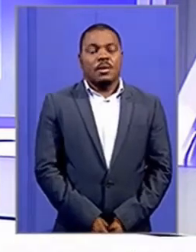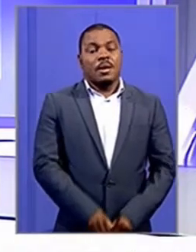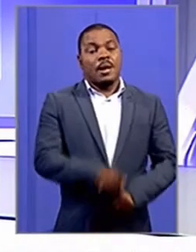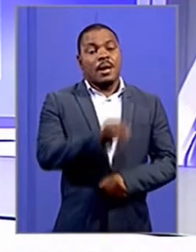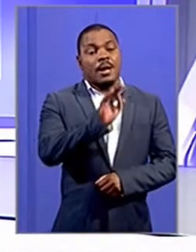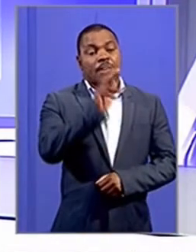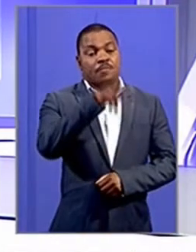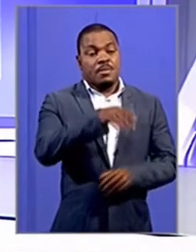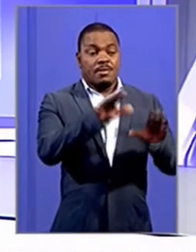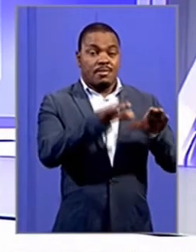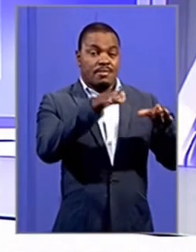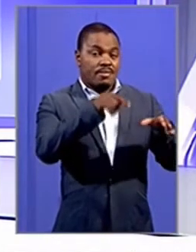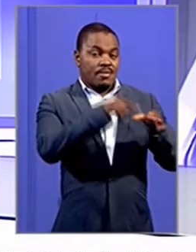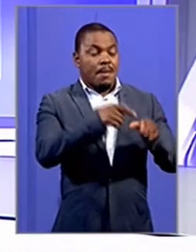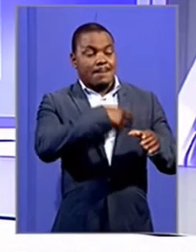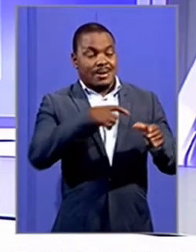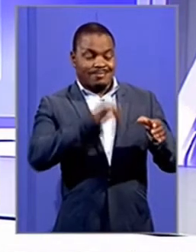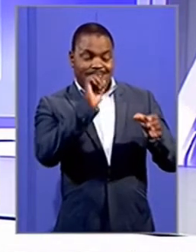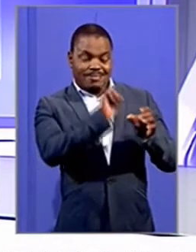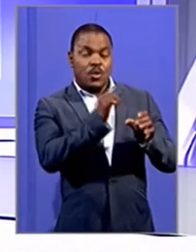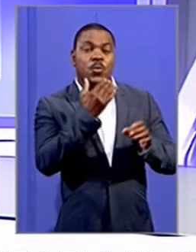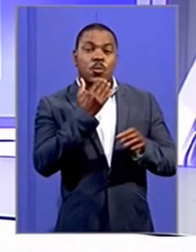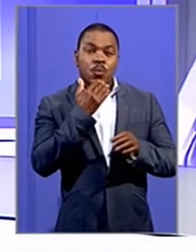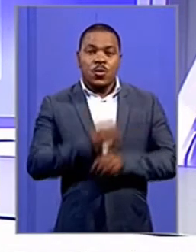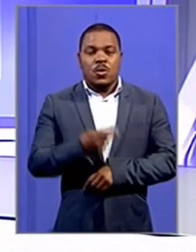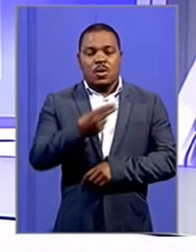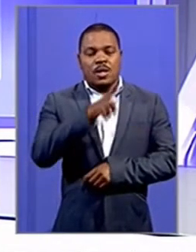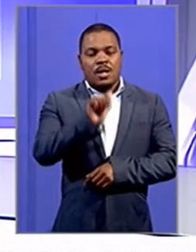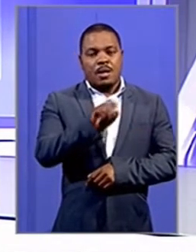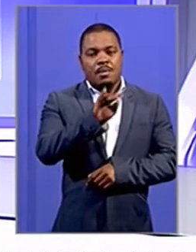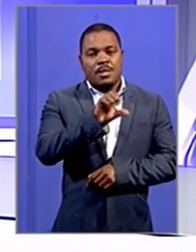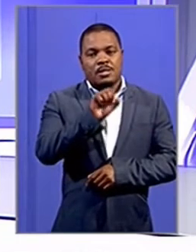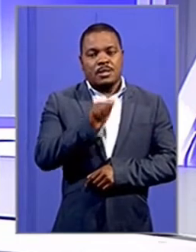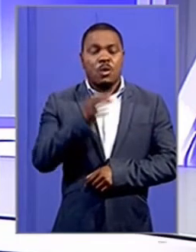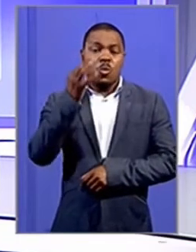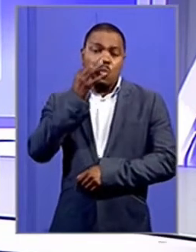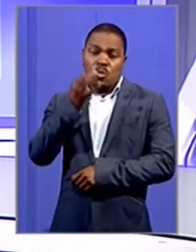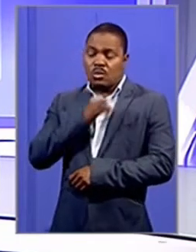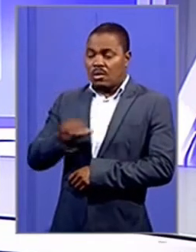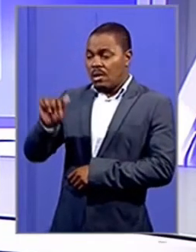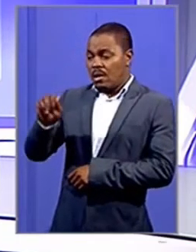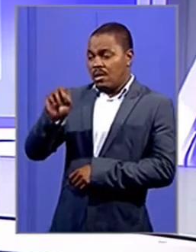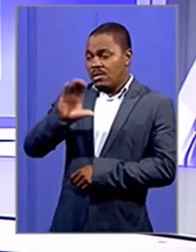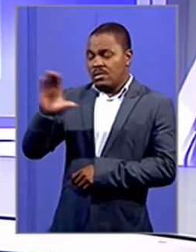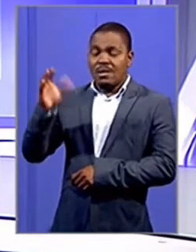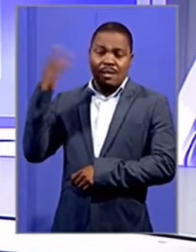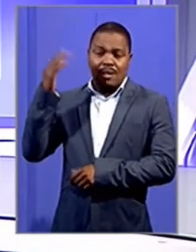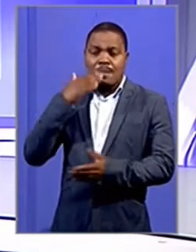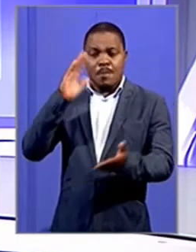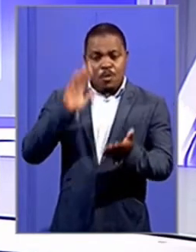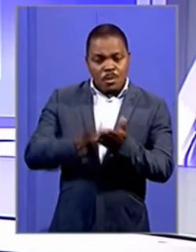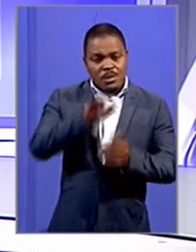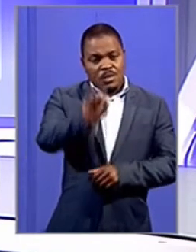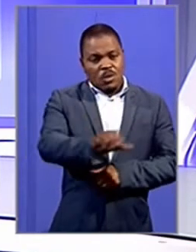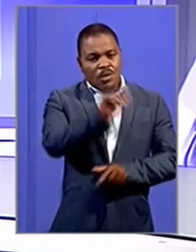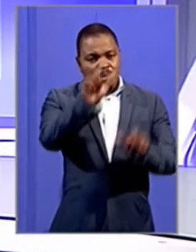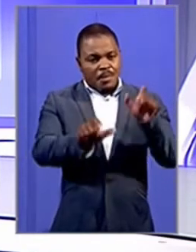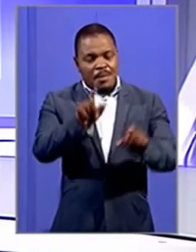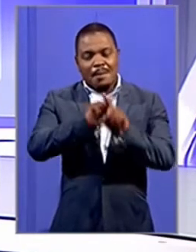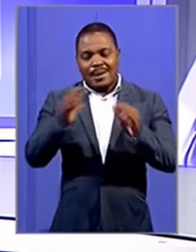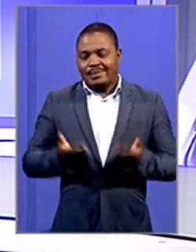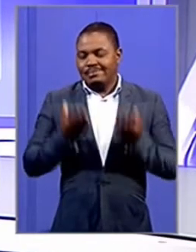Presidente wa Inkatha Freedom Party Velenkosini Hlabisa a re ANC ga ya rebola seo e se solofeditse Ma-Afrika Borwa. O